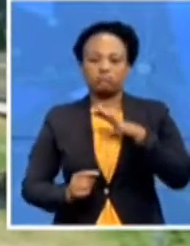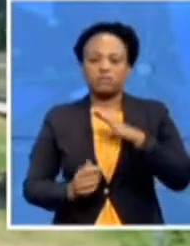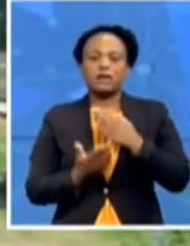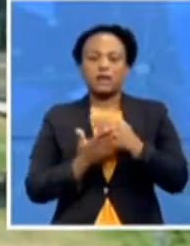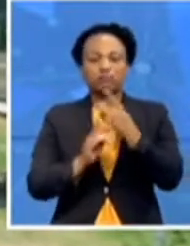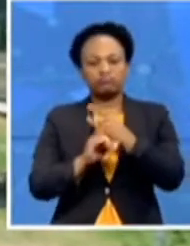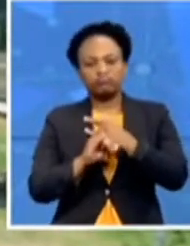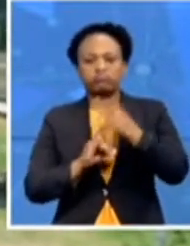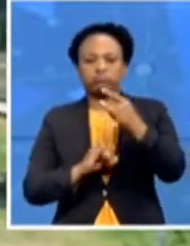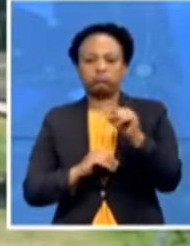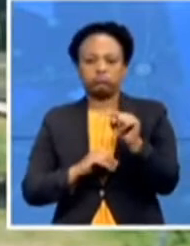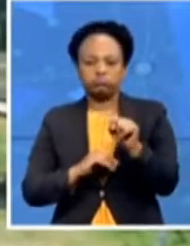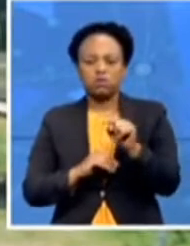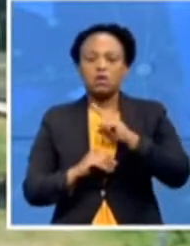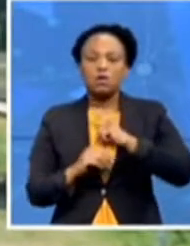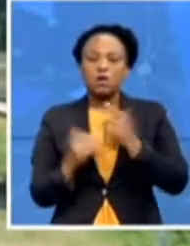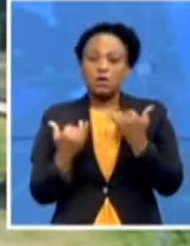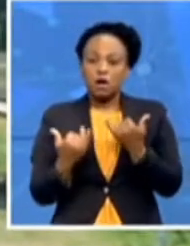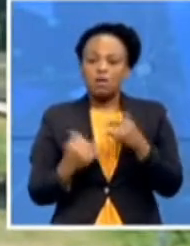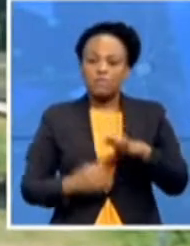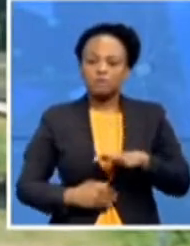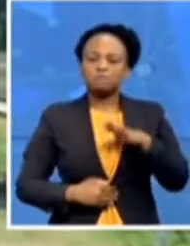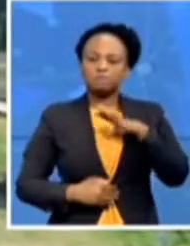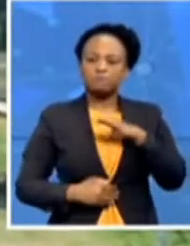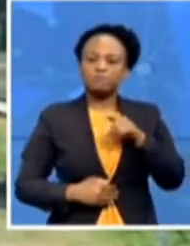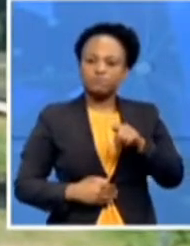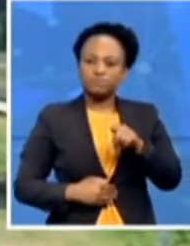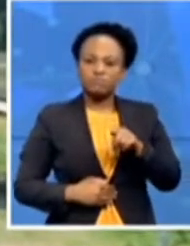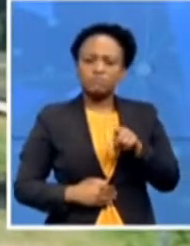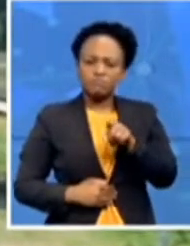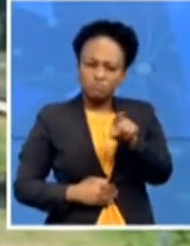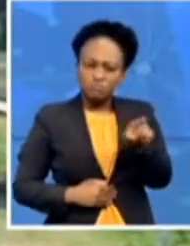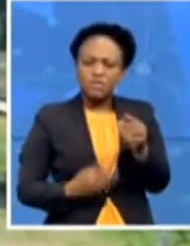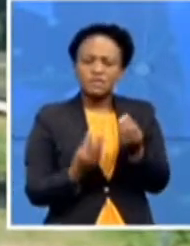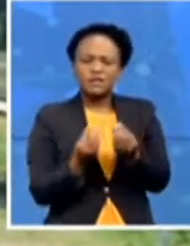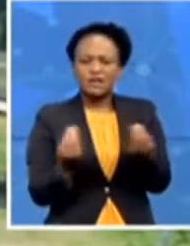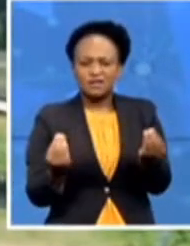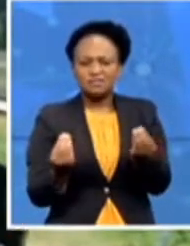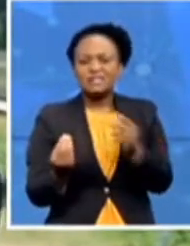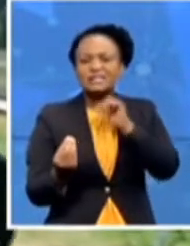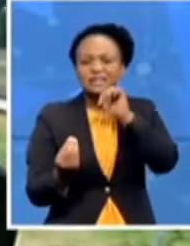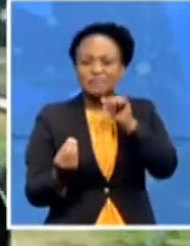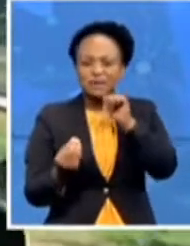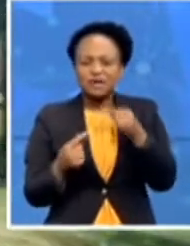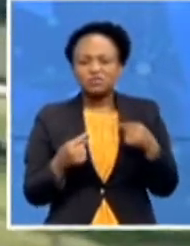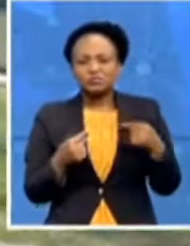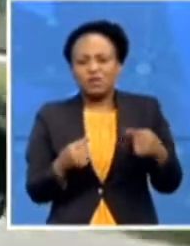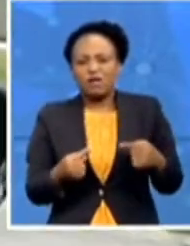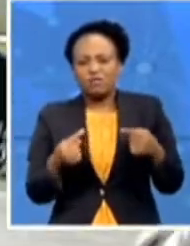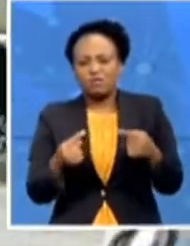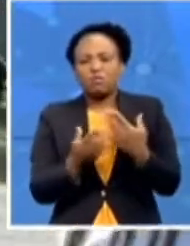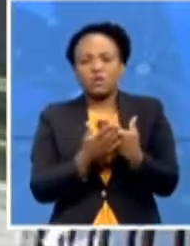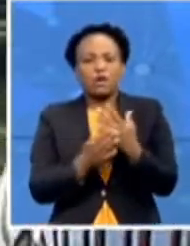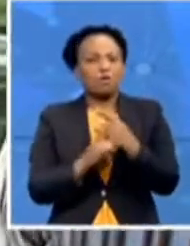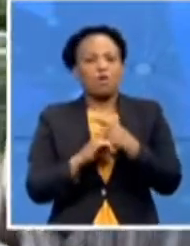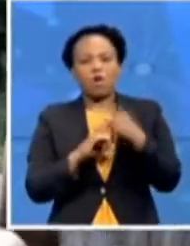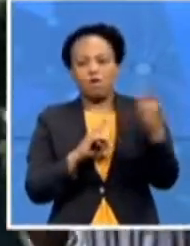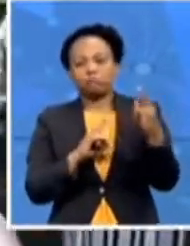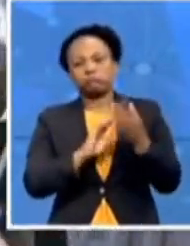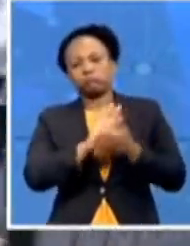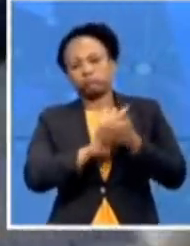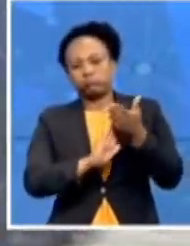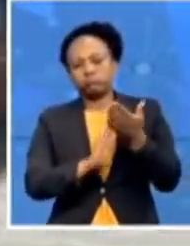teachers, that they will be able, doesn't matter what struggles we can overcome it. Mr. Bruin, thank you so much, and all the best for the new year.